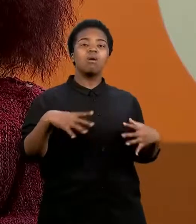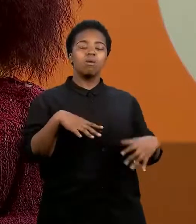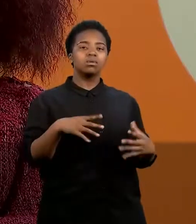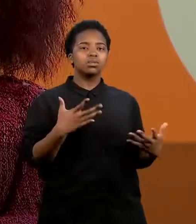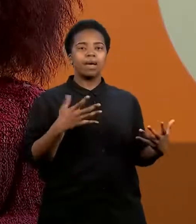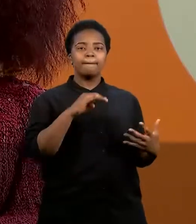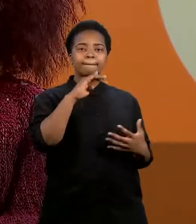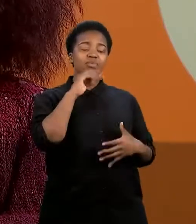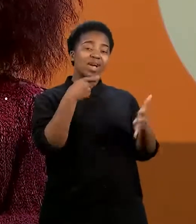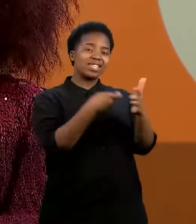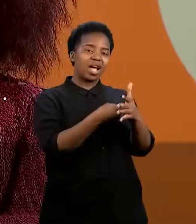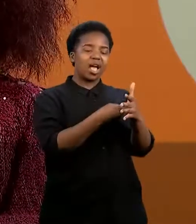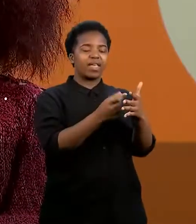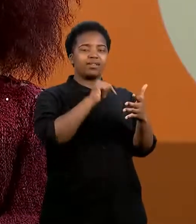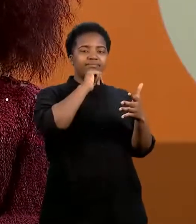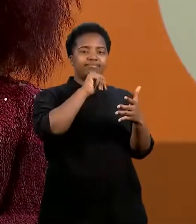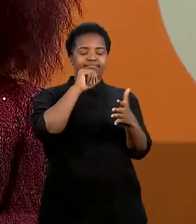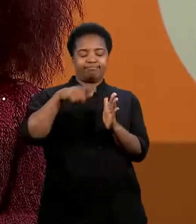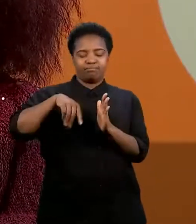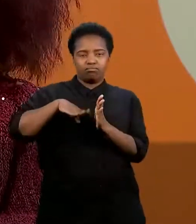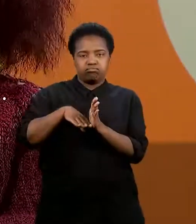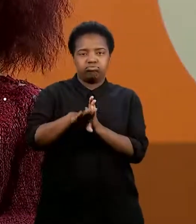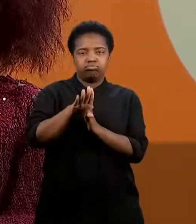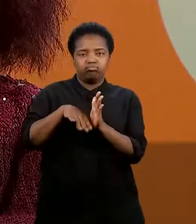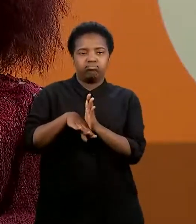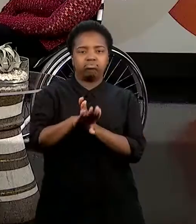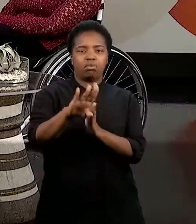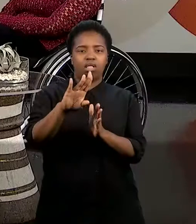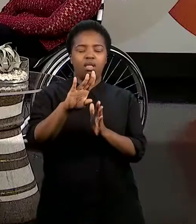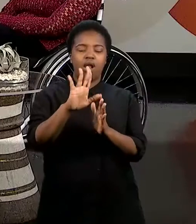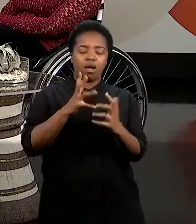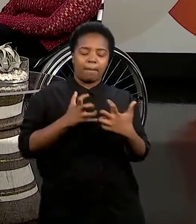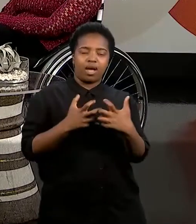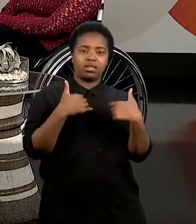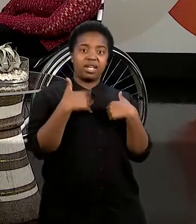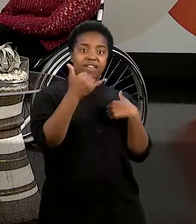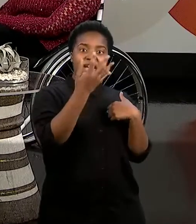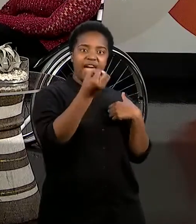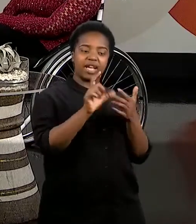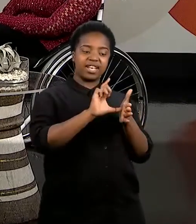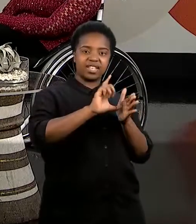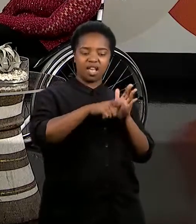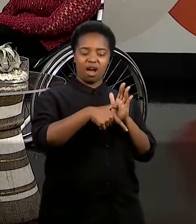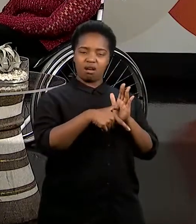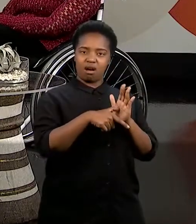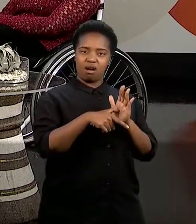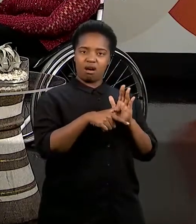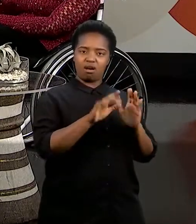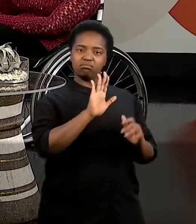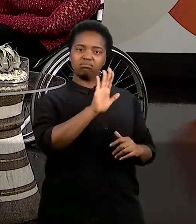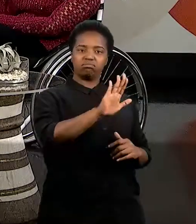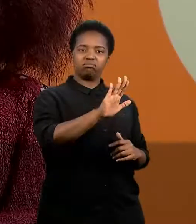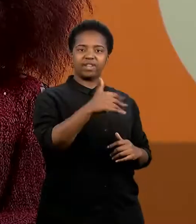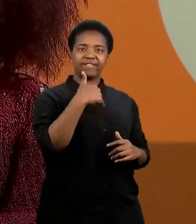accommodating. Half of the time you need to buy clothes and then you need to go and alter them. So I feel gore if they were to have a designer in